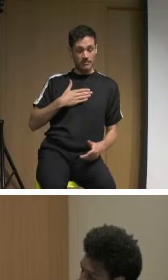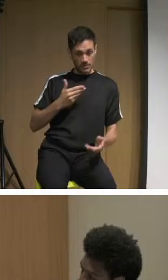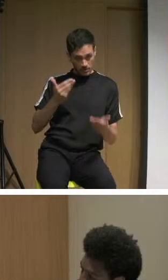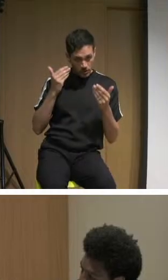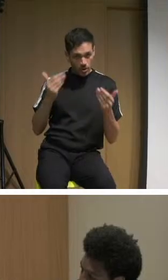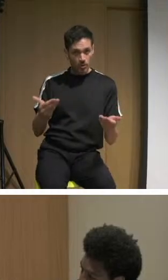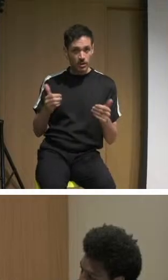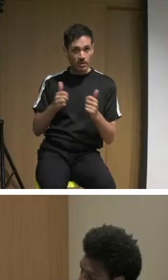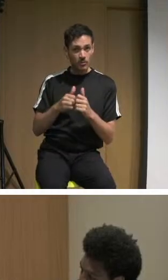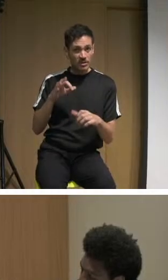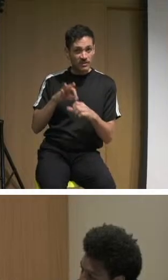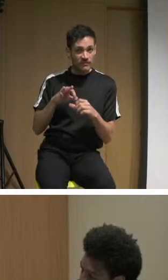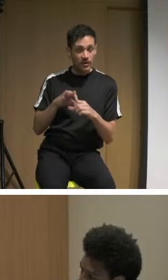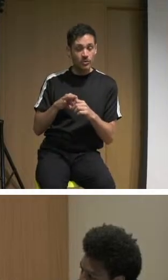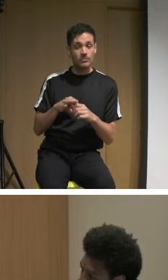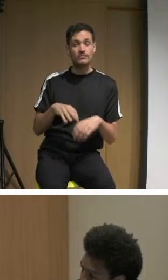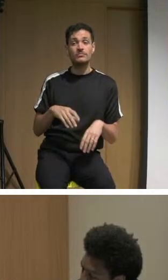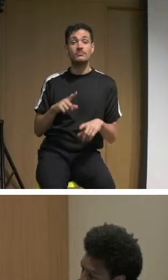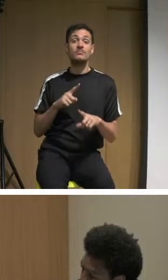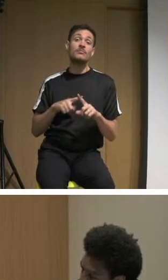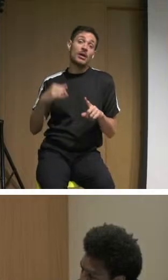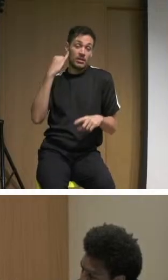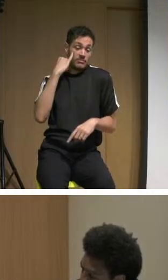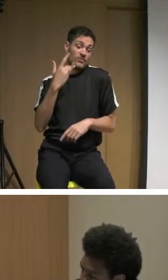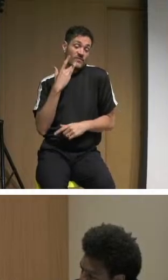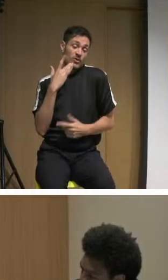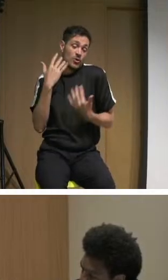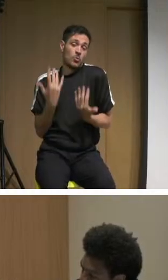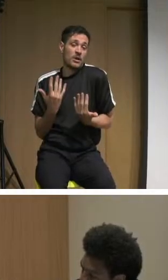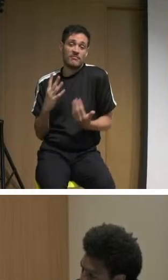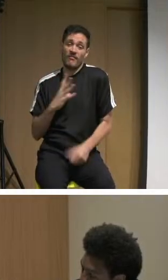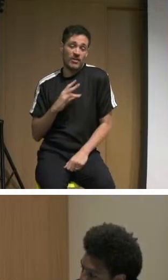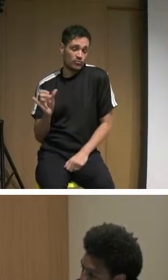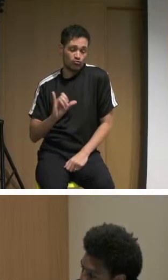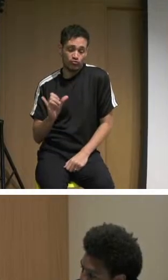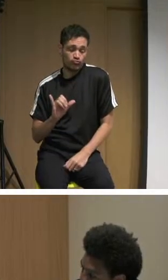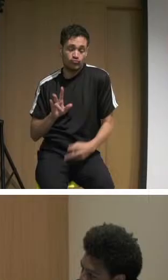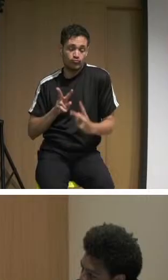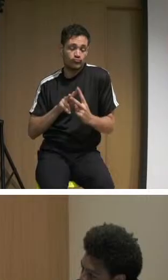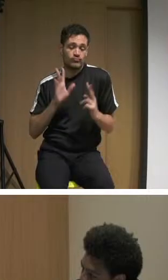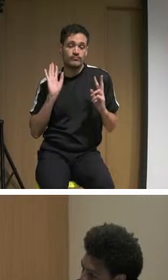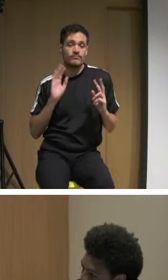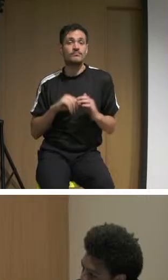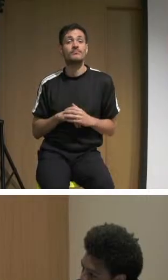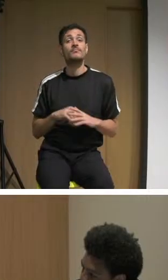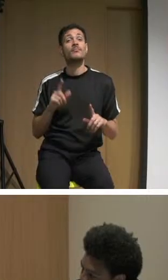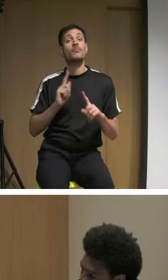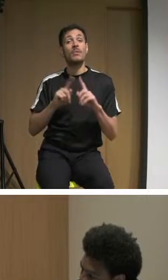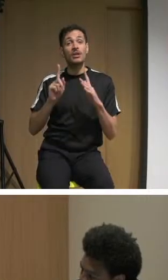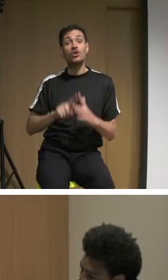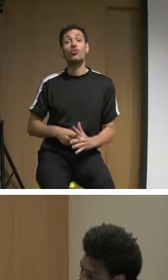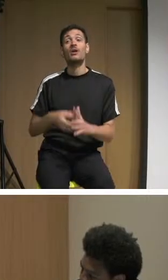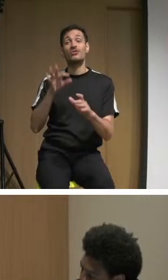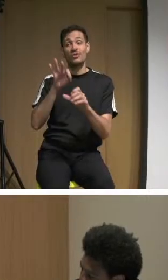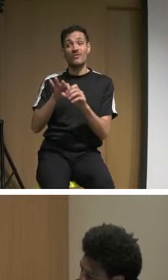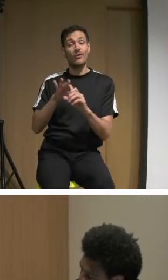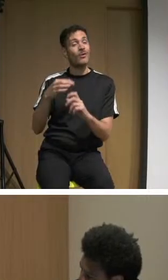wait, I'm also fine with that. But I do know that when we took the original vote, unfortunately, I wasn't